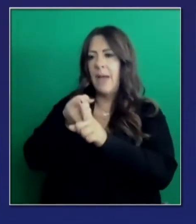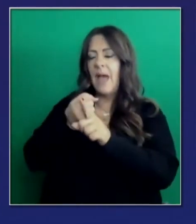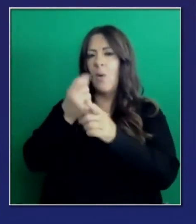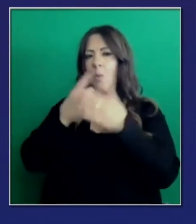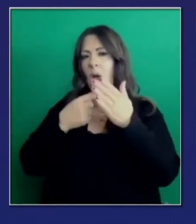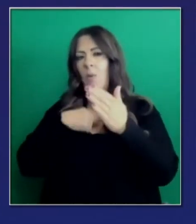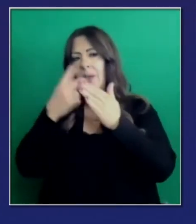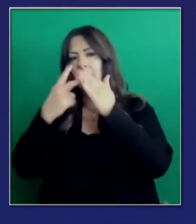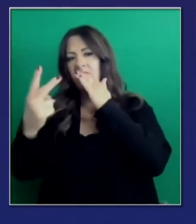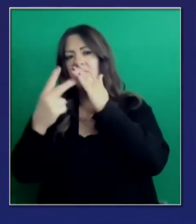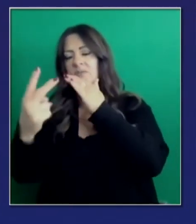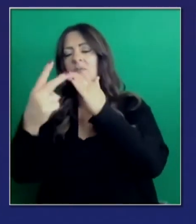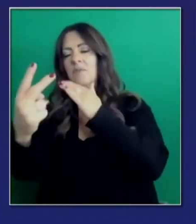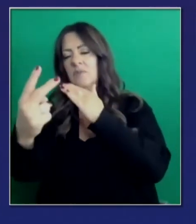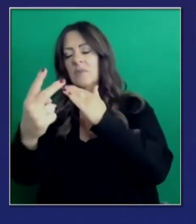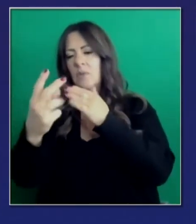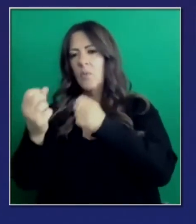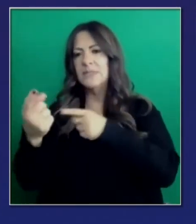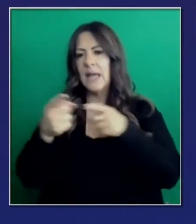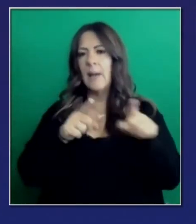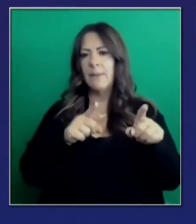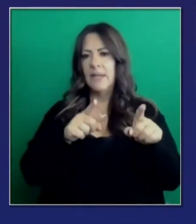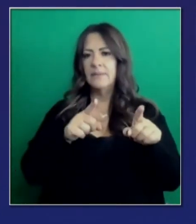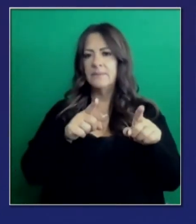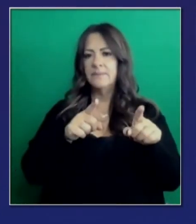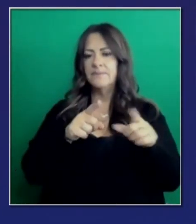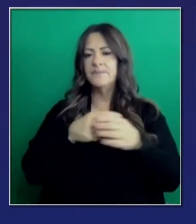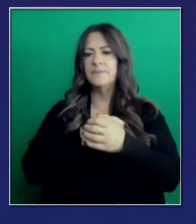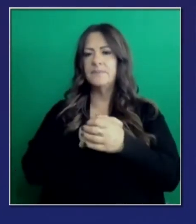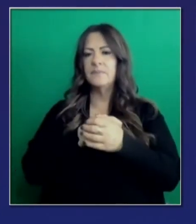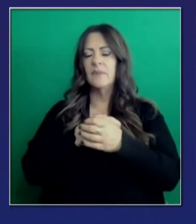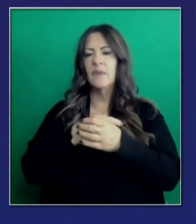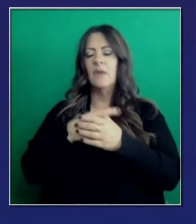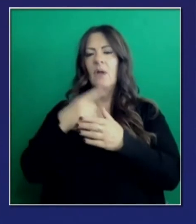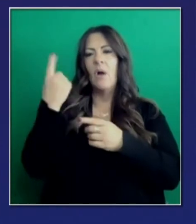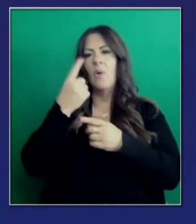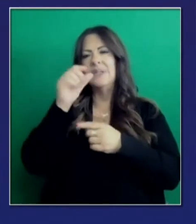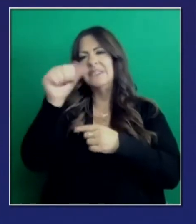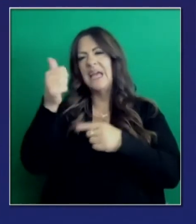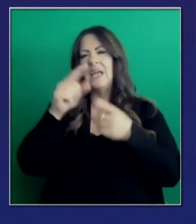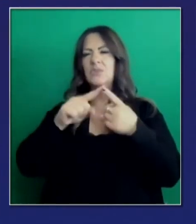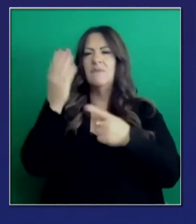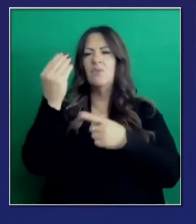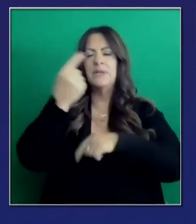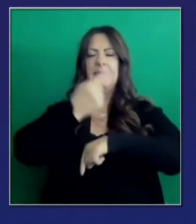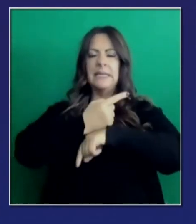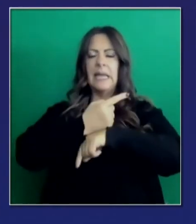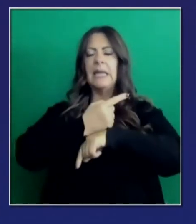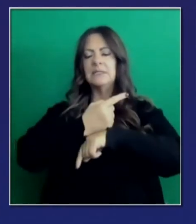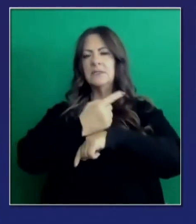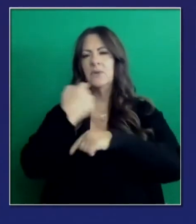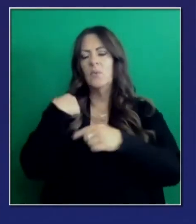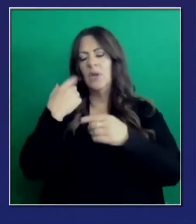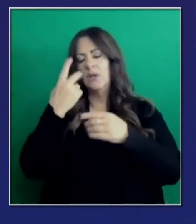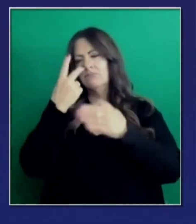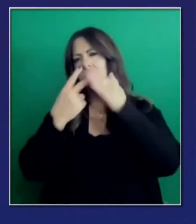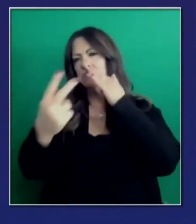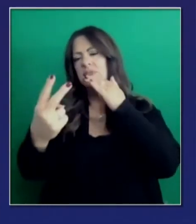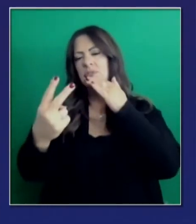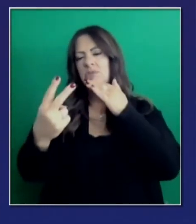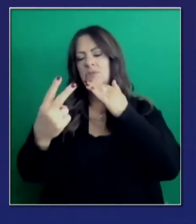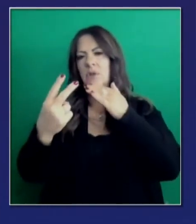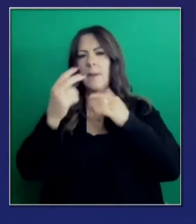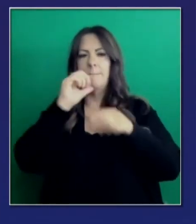been witnessing over the past 10 to 14 days that give us the confidence today around what those hospital projections would